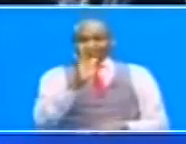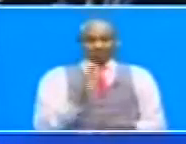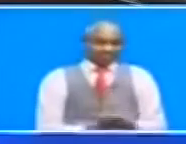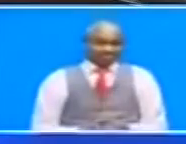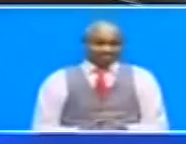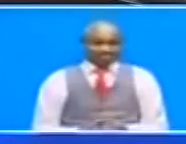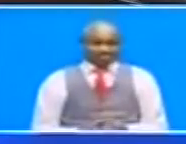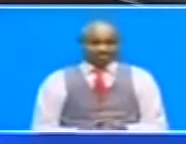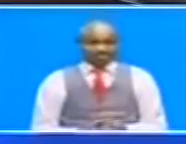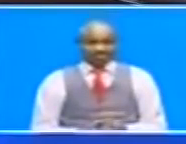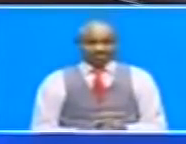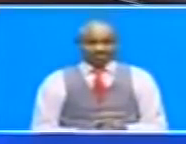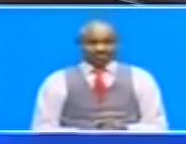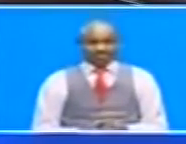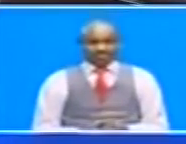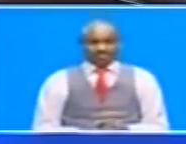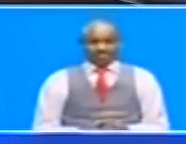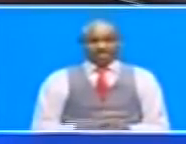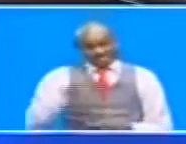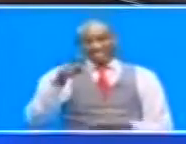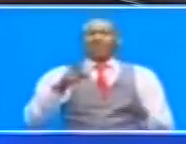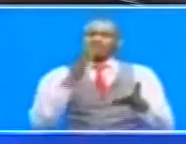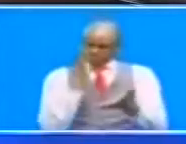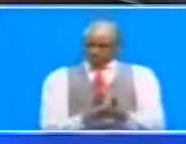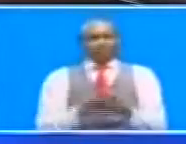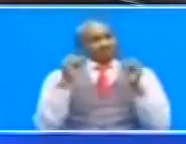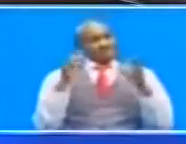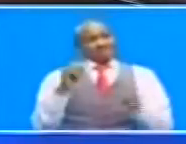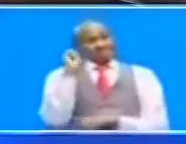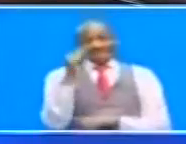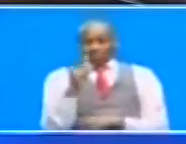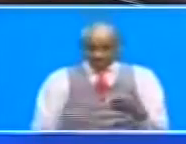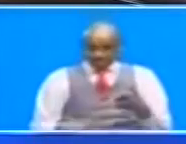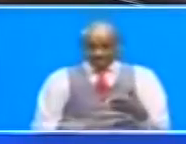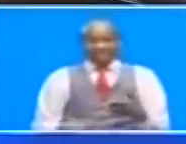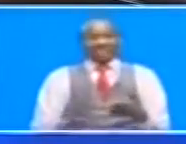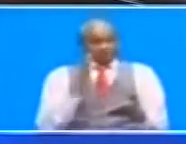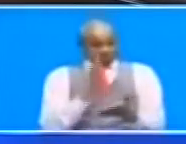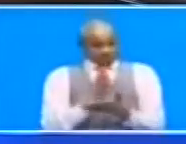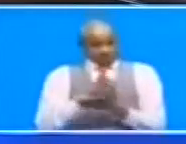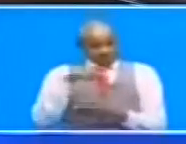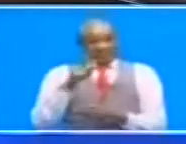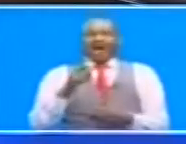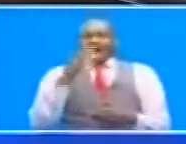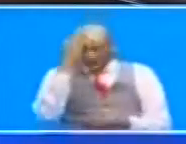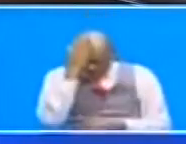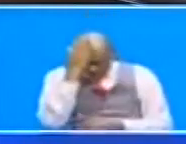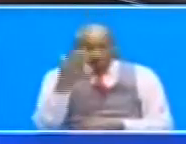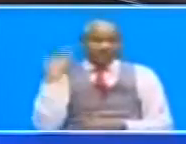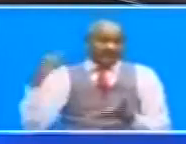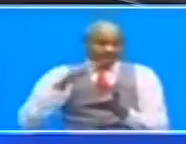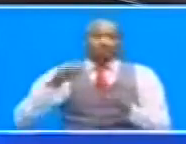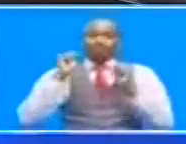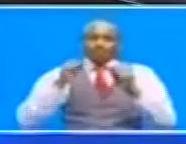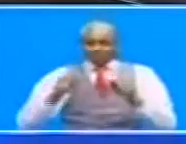What he has, you know, proved to many Kenyans that despite your humble backgrounds, you can